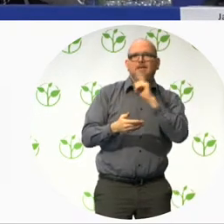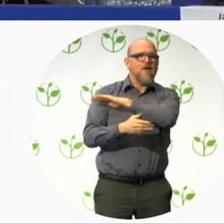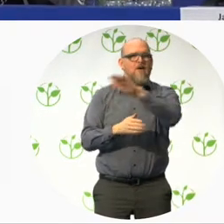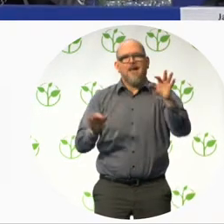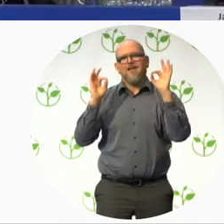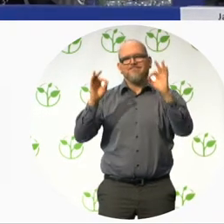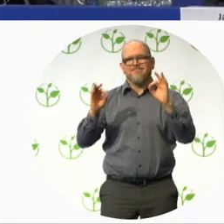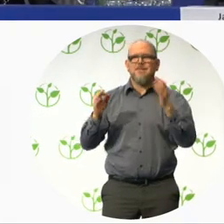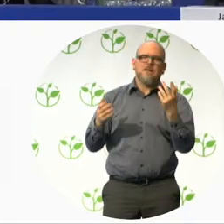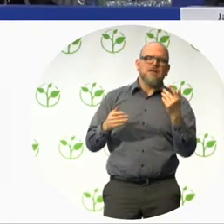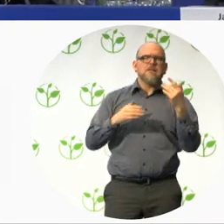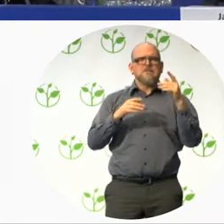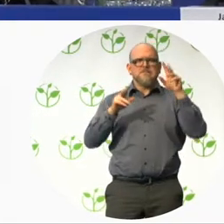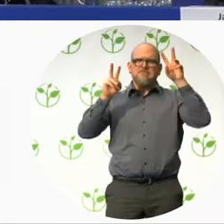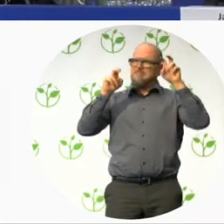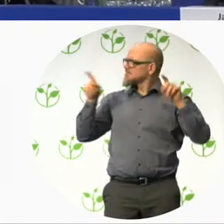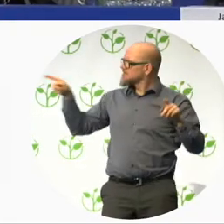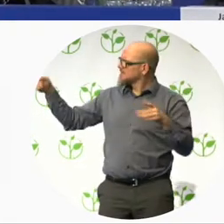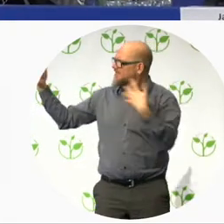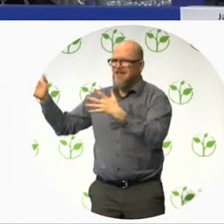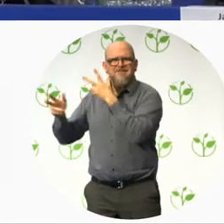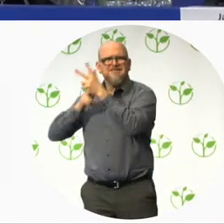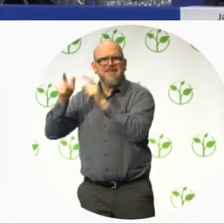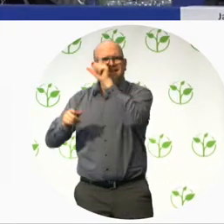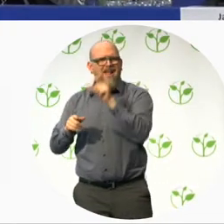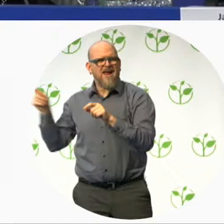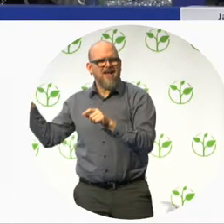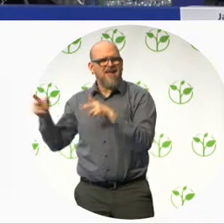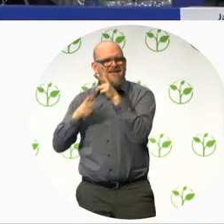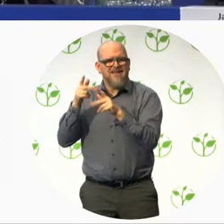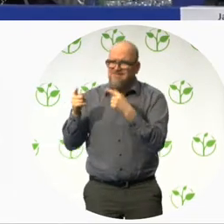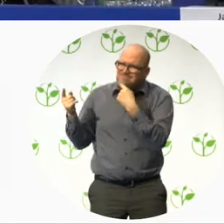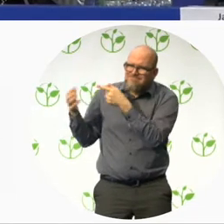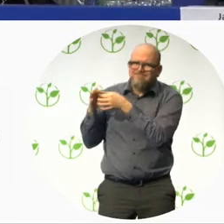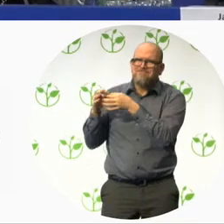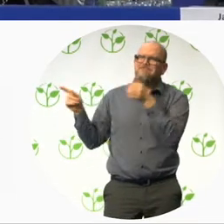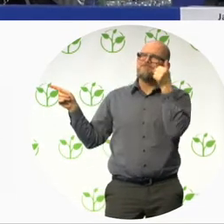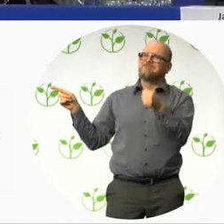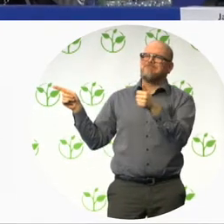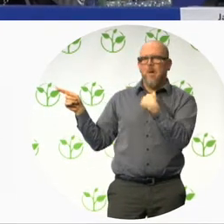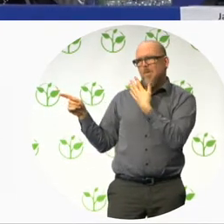what Lorenzo has just mentioned. The third thing we did,